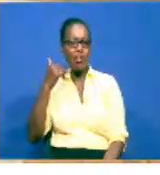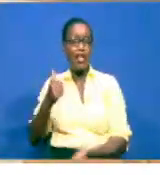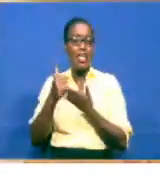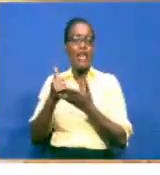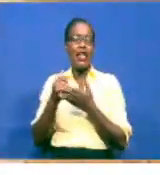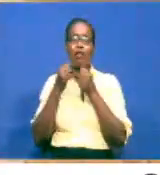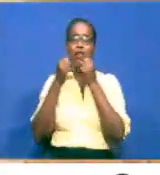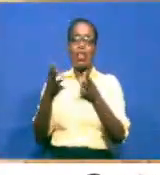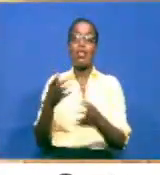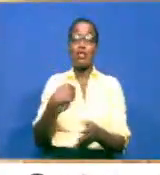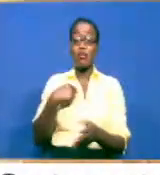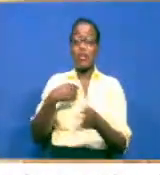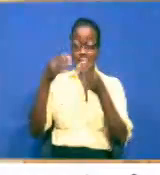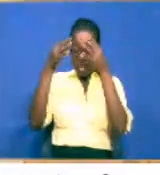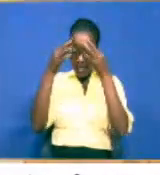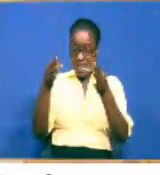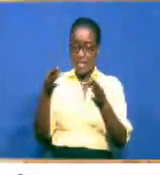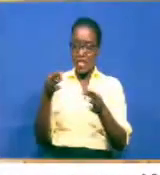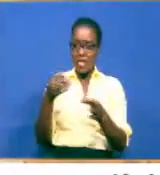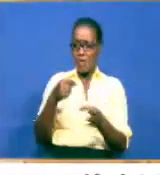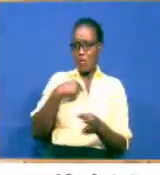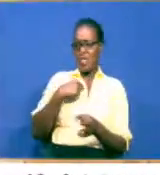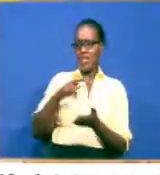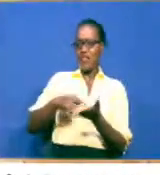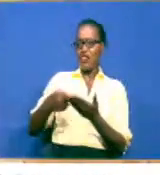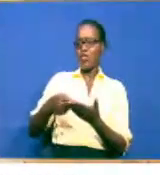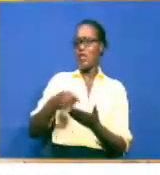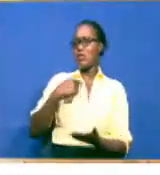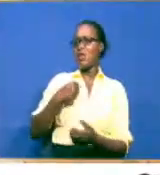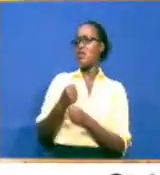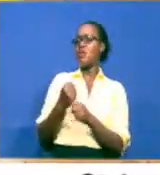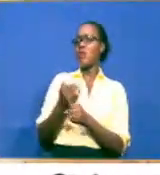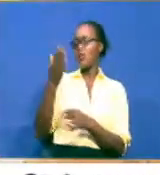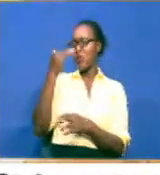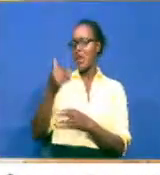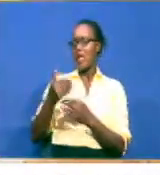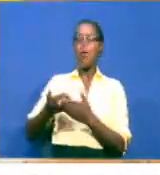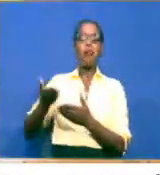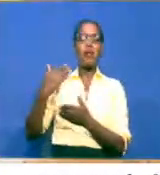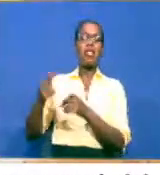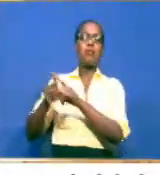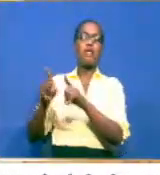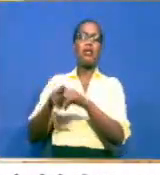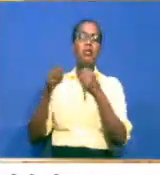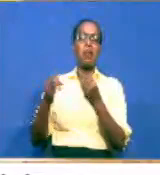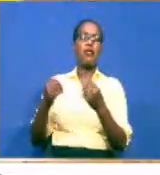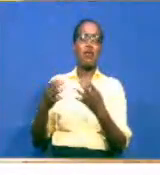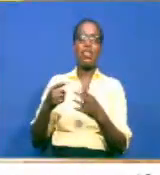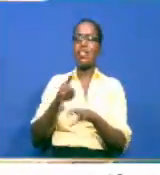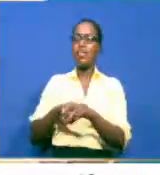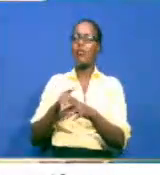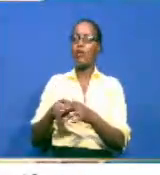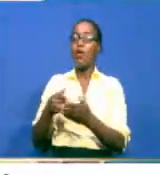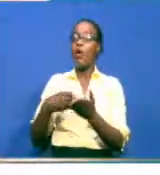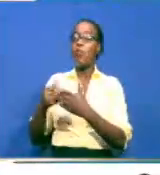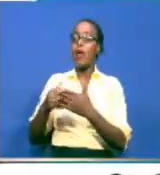when I decided, why don't I use my resources to do this? Mm-hmm. Because even in the past, and many times, mm-hmm. I've used my resources to buy crutches mm-hmm. for persons